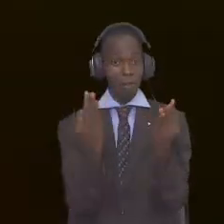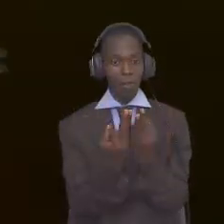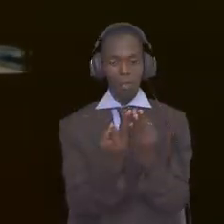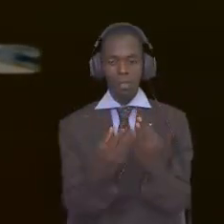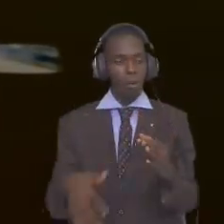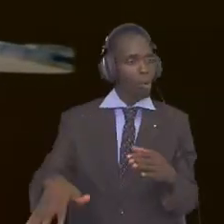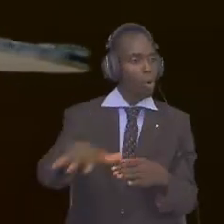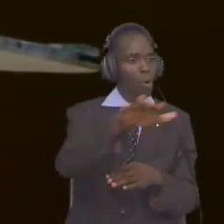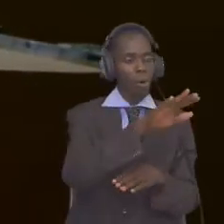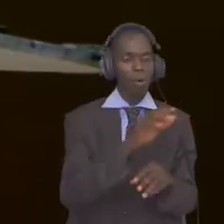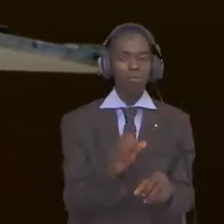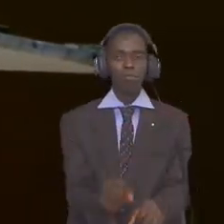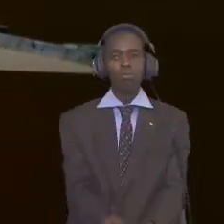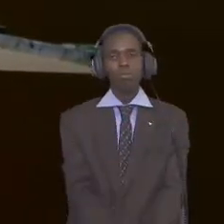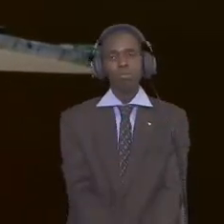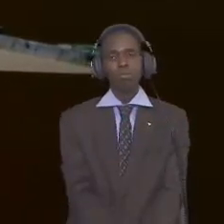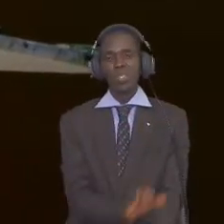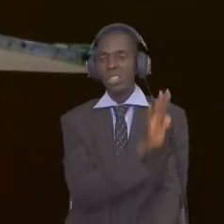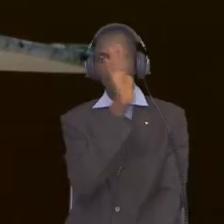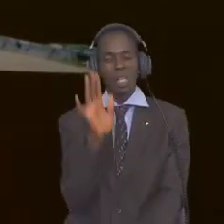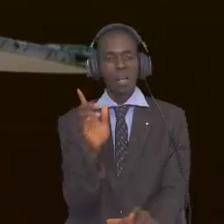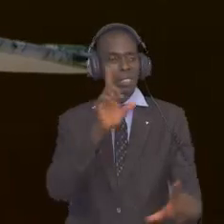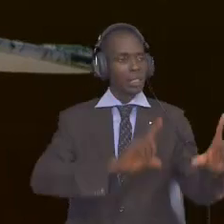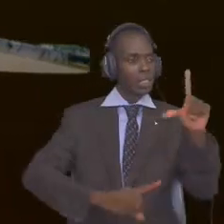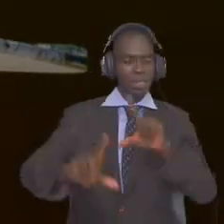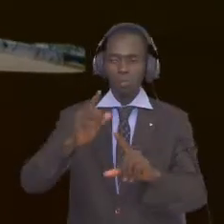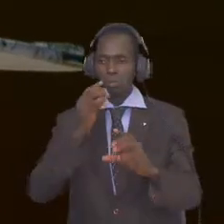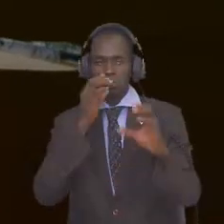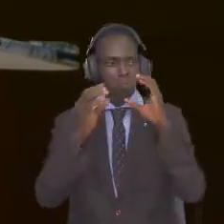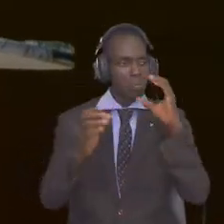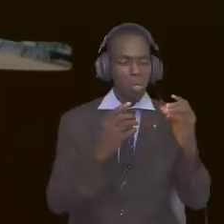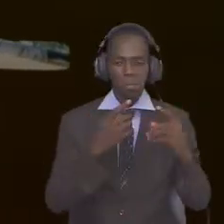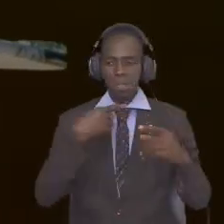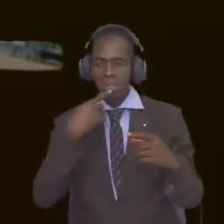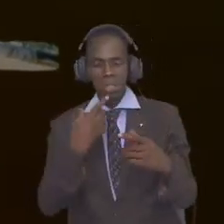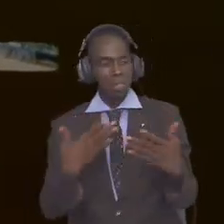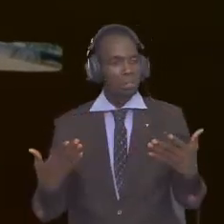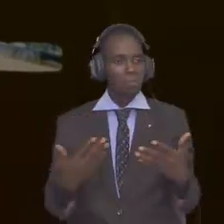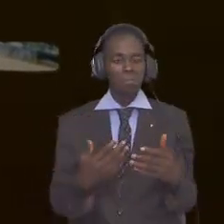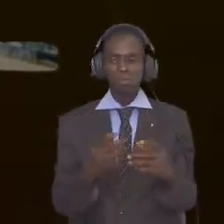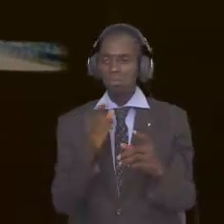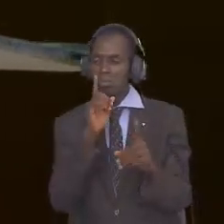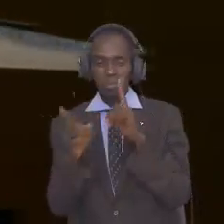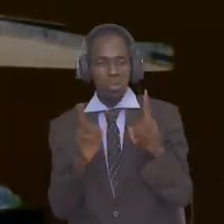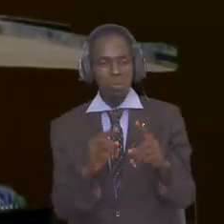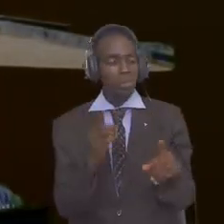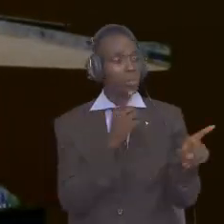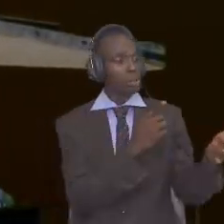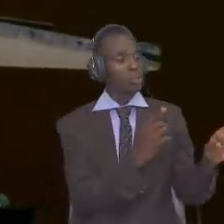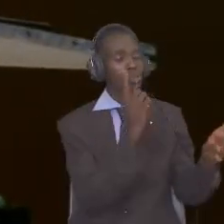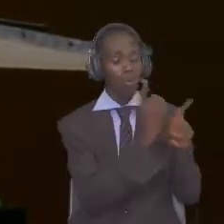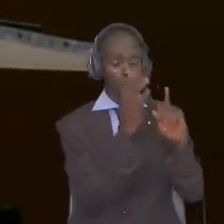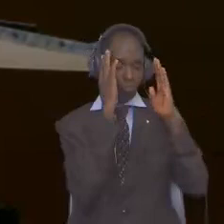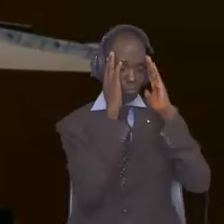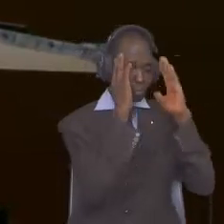all, but they are members of the same family? No hatred, no animosity. Each one is just busy